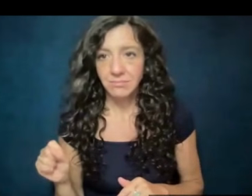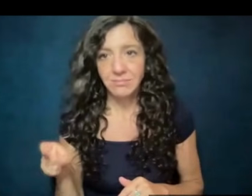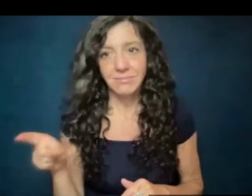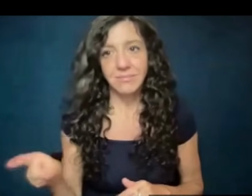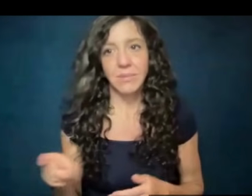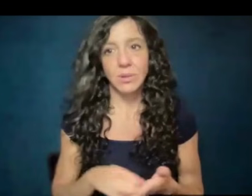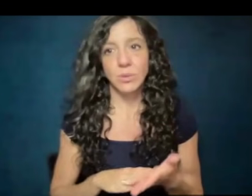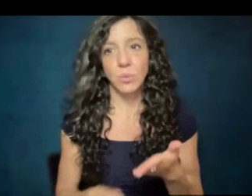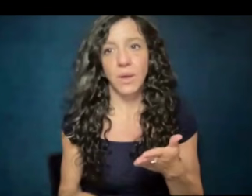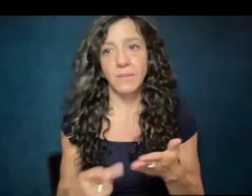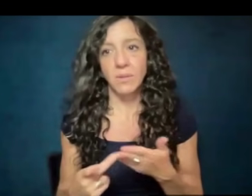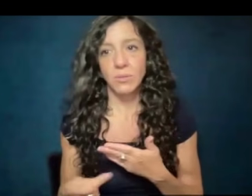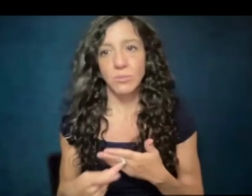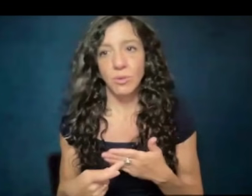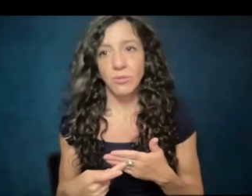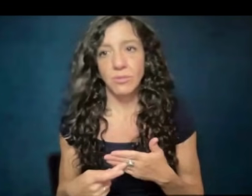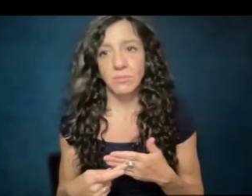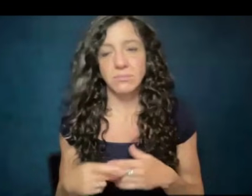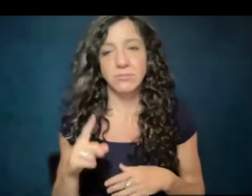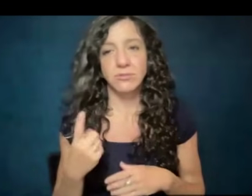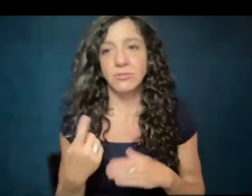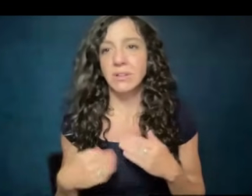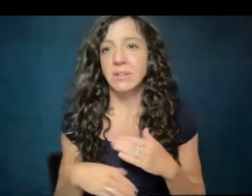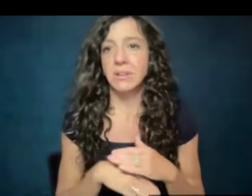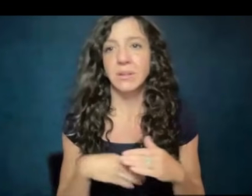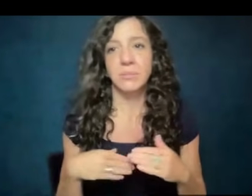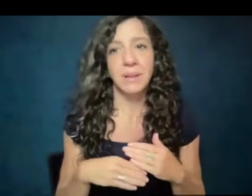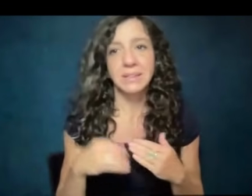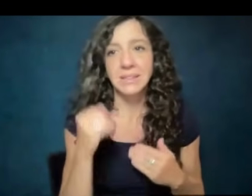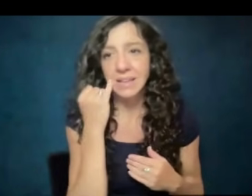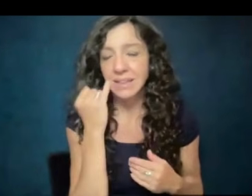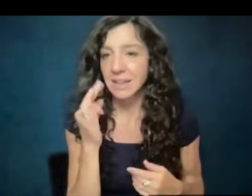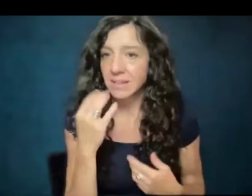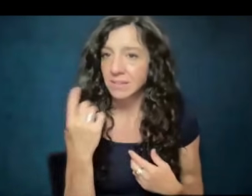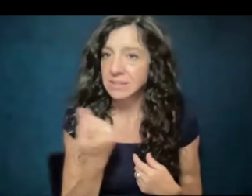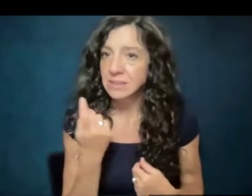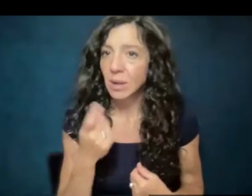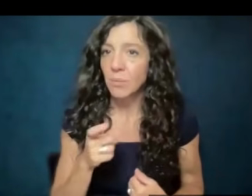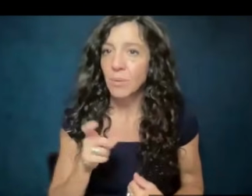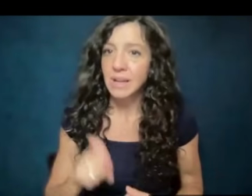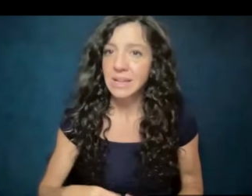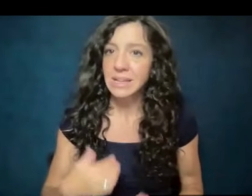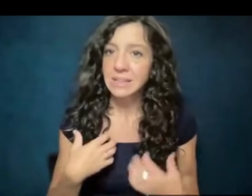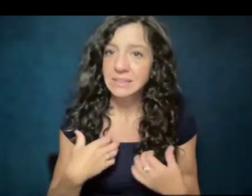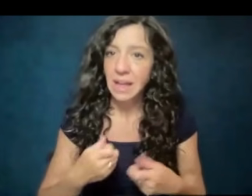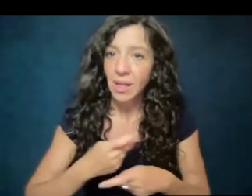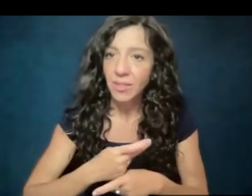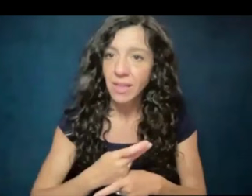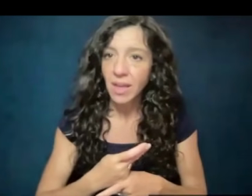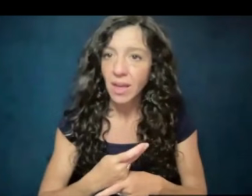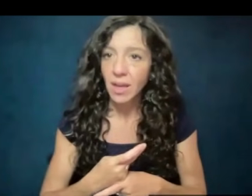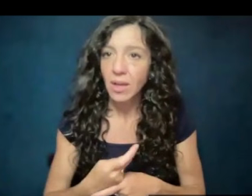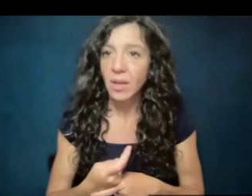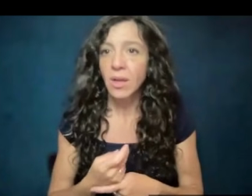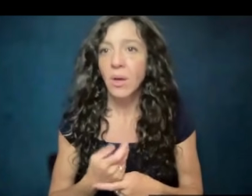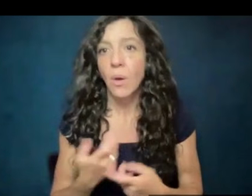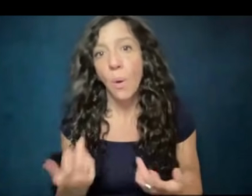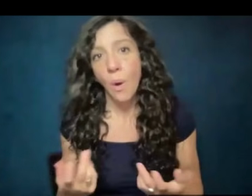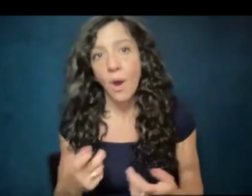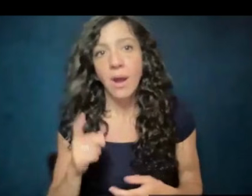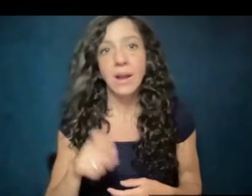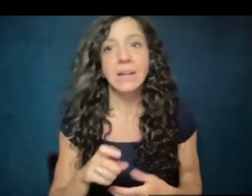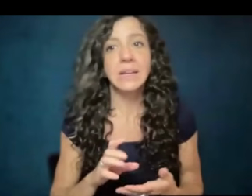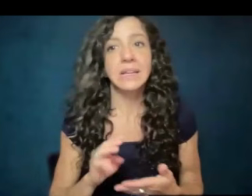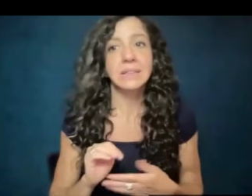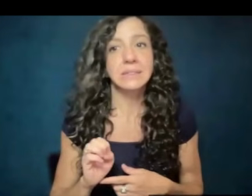state got. Just the basic notion that if somebody needs health care or needs